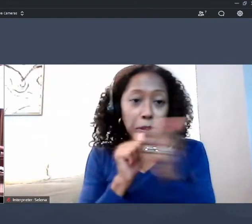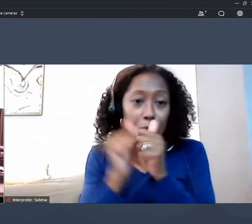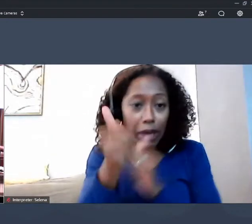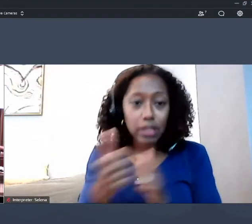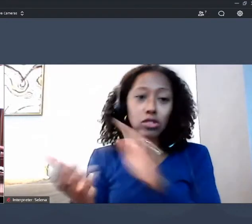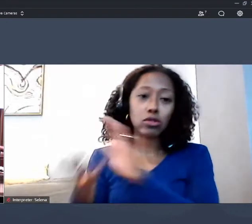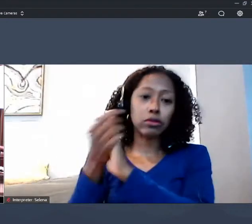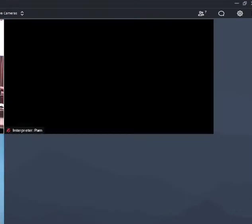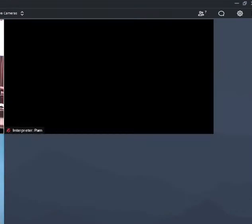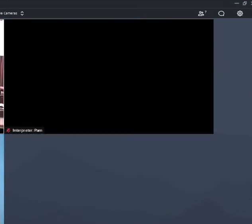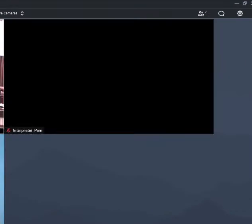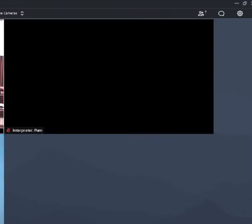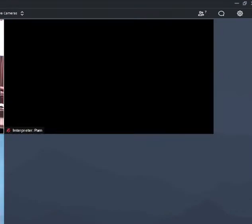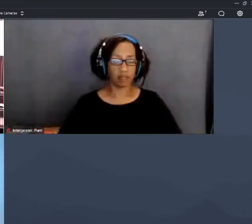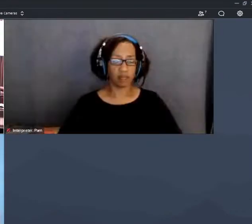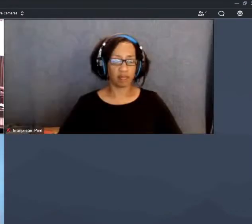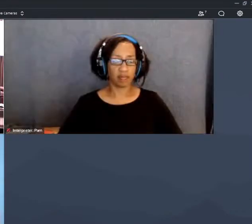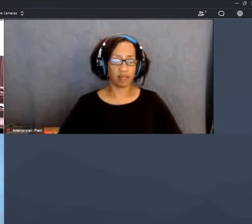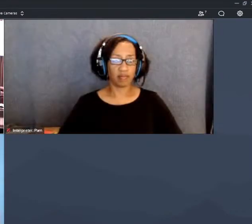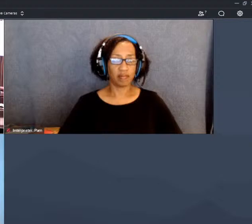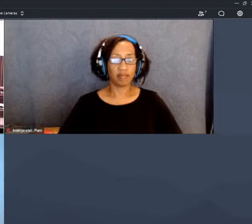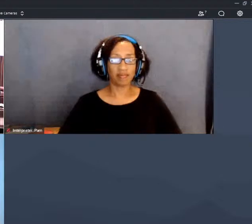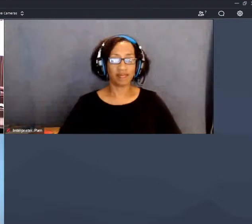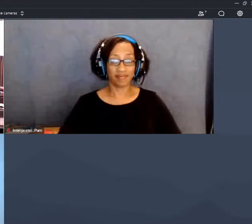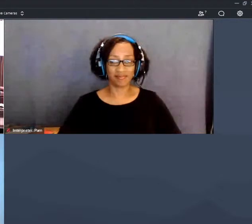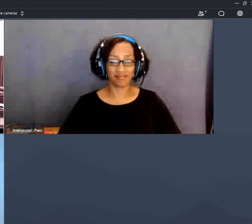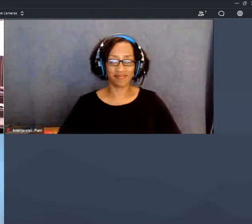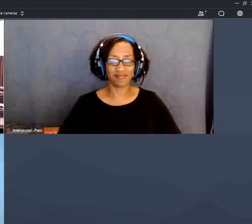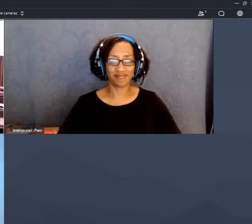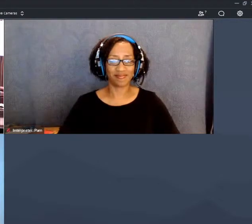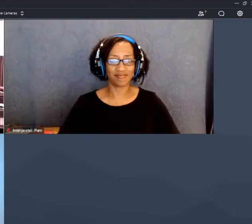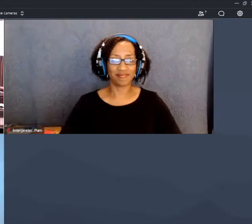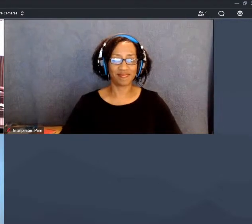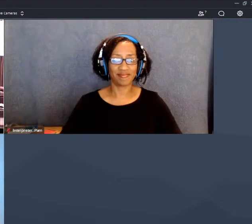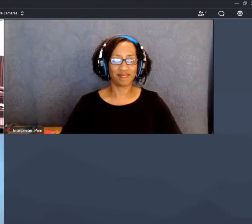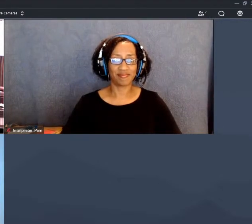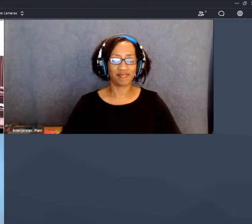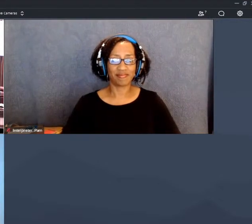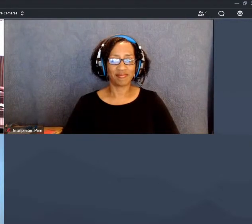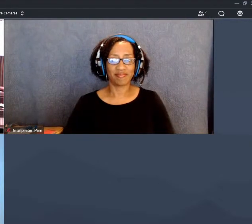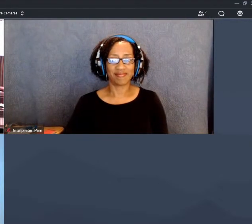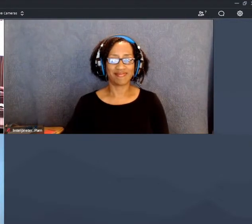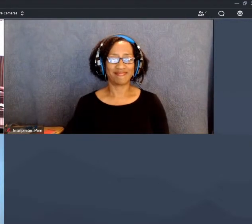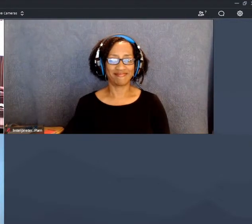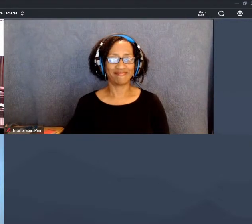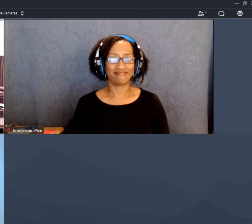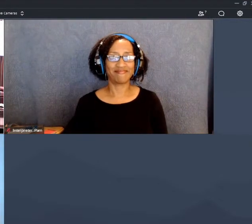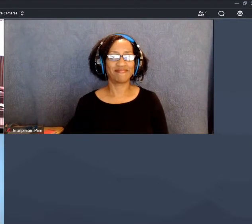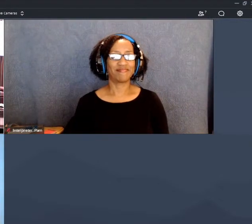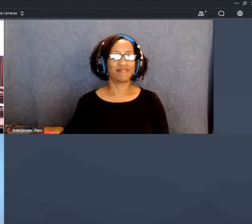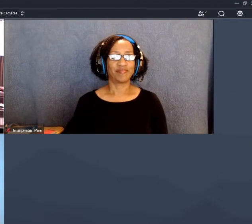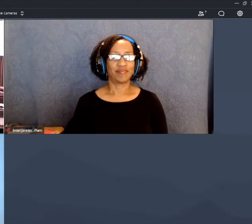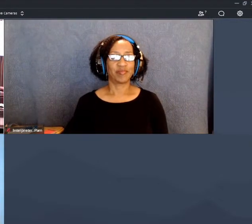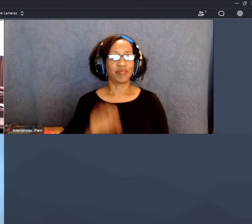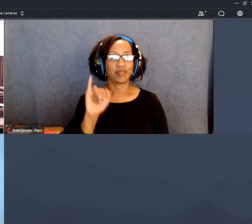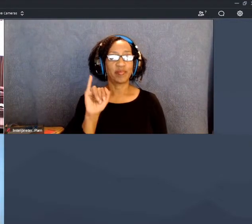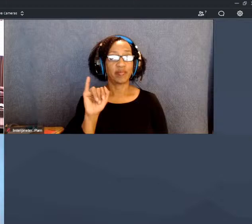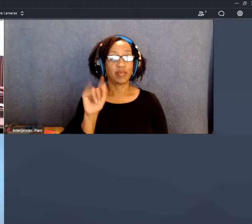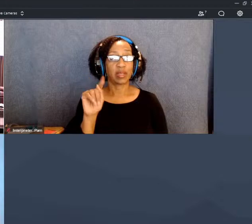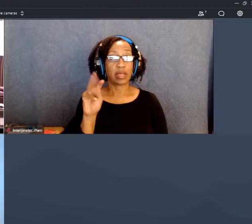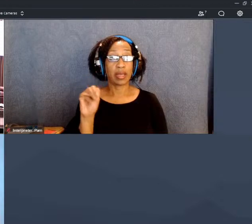Congratulations. All right, let's keep the positive momentum going. Madam Comptroller, call item 3,